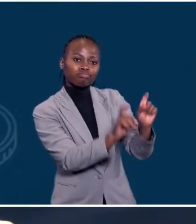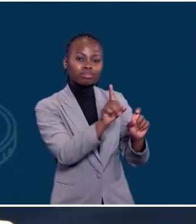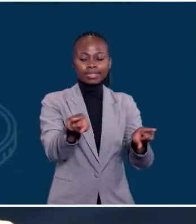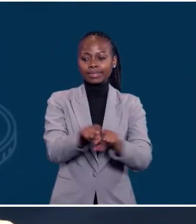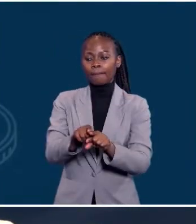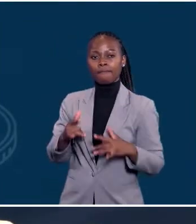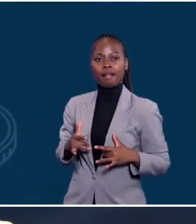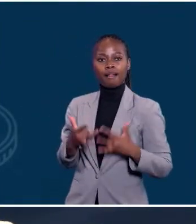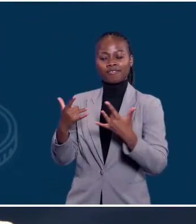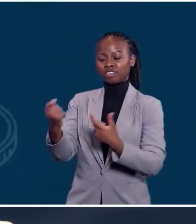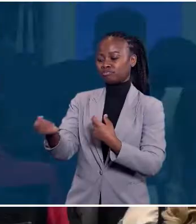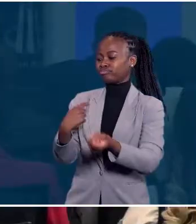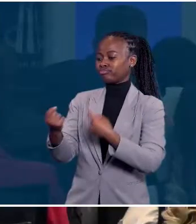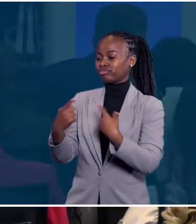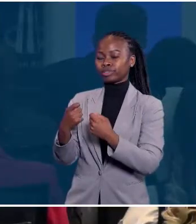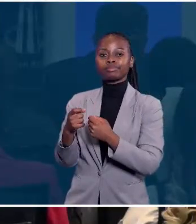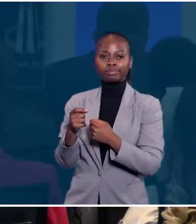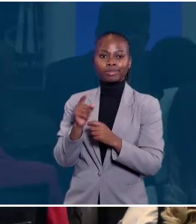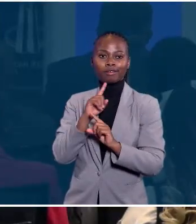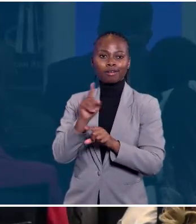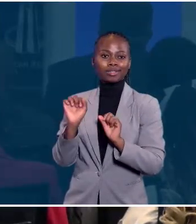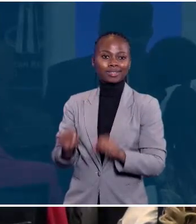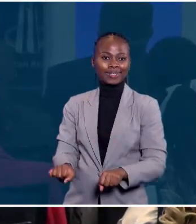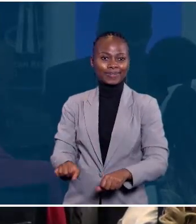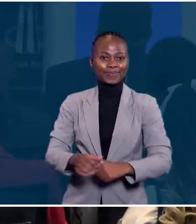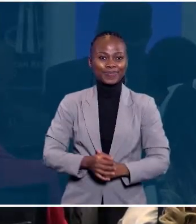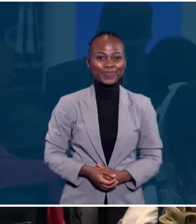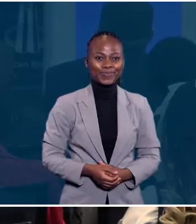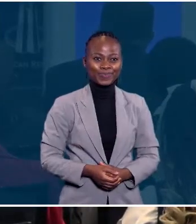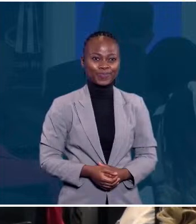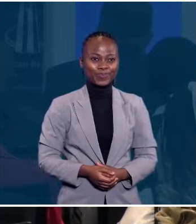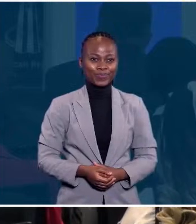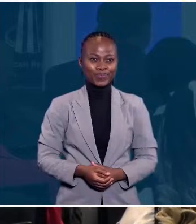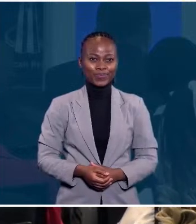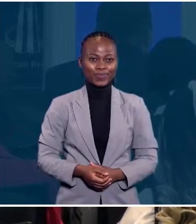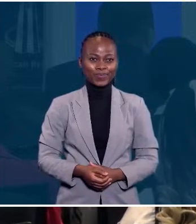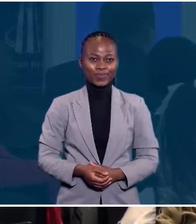online. Lovald.